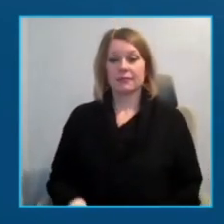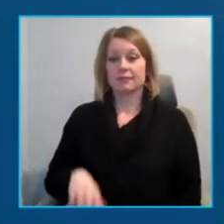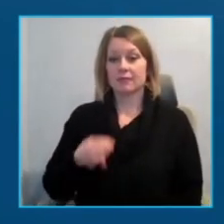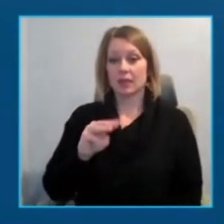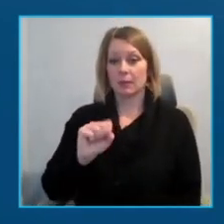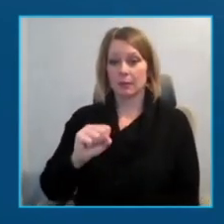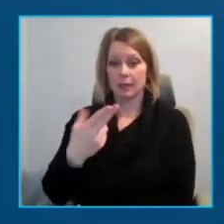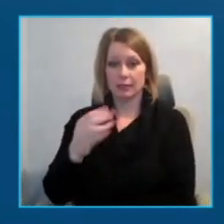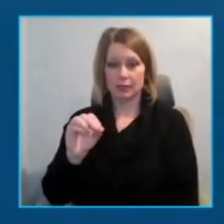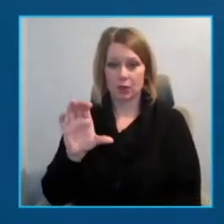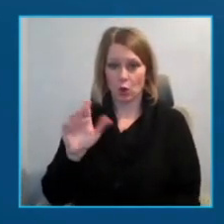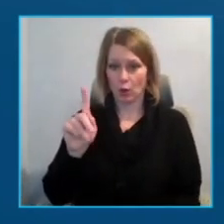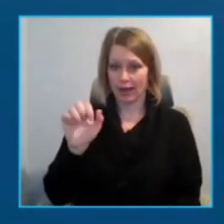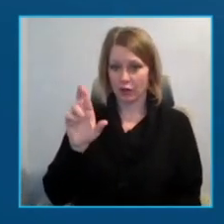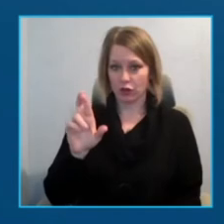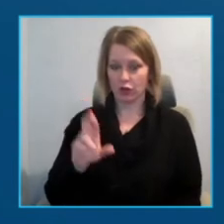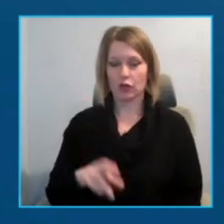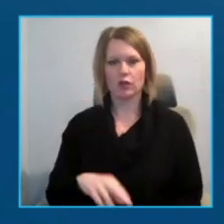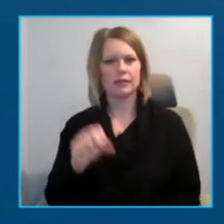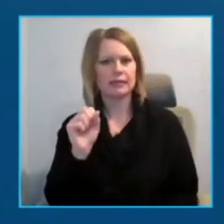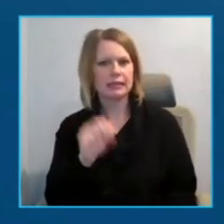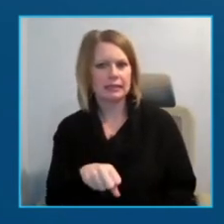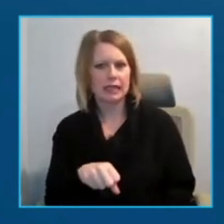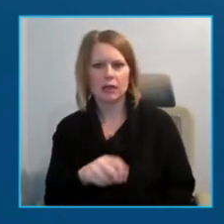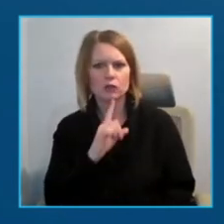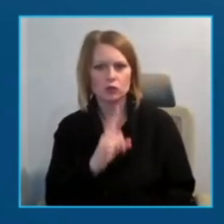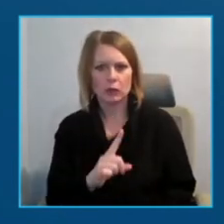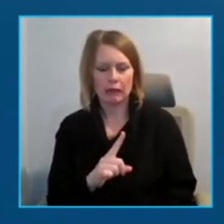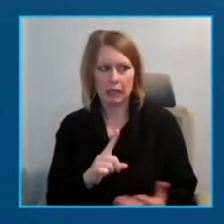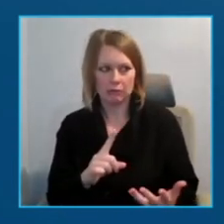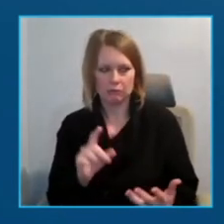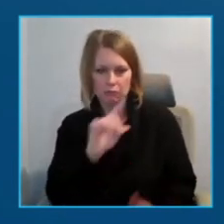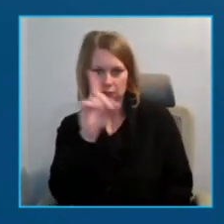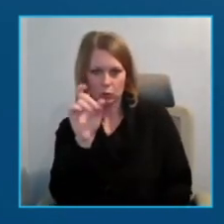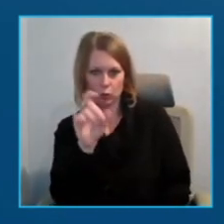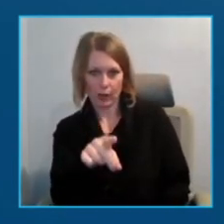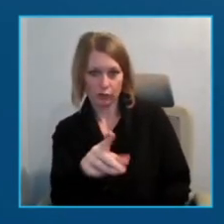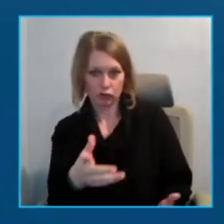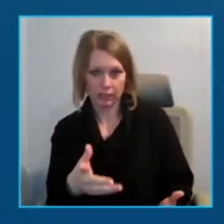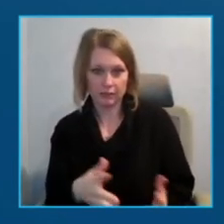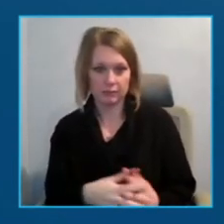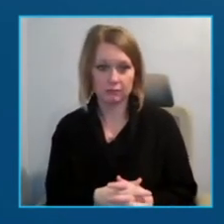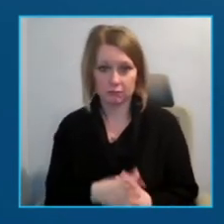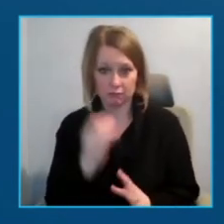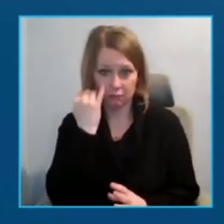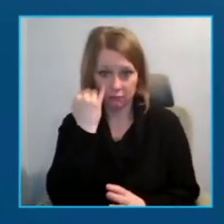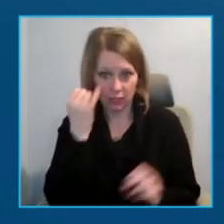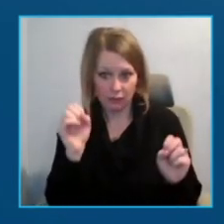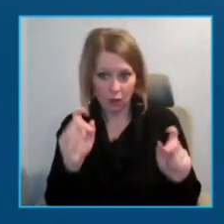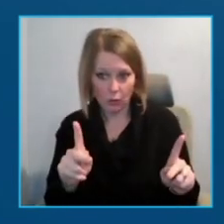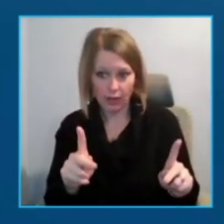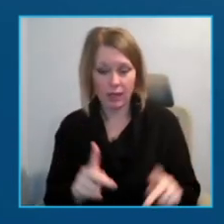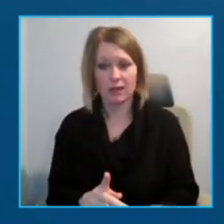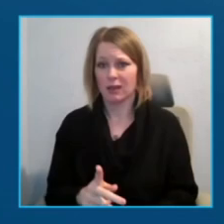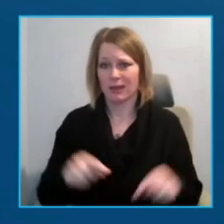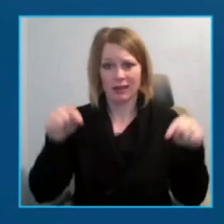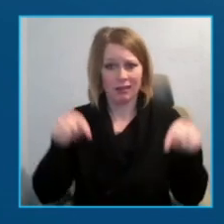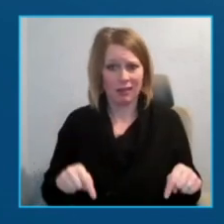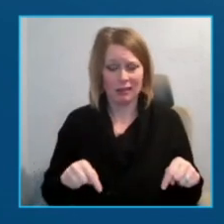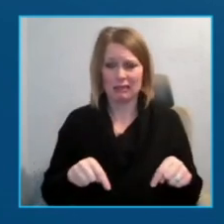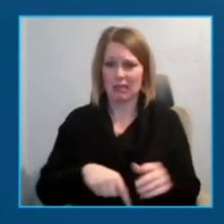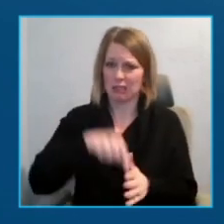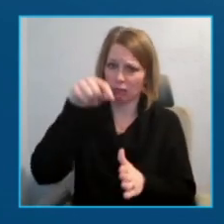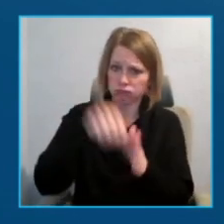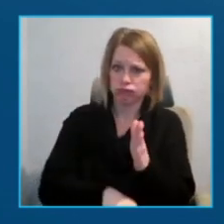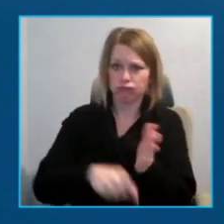Yes, ma'am. I would like to call the question if that's okay. I think this has been thoroughly discussed,